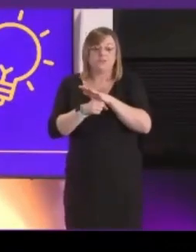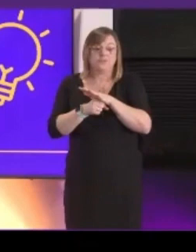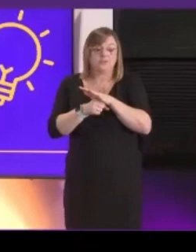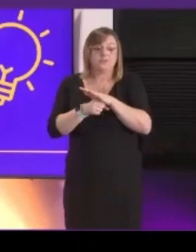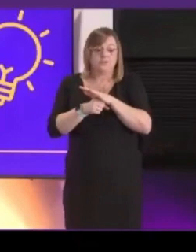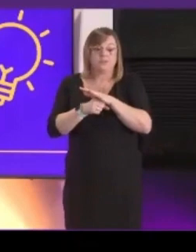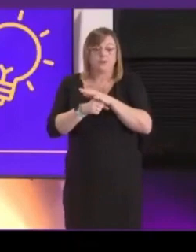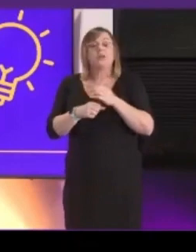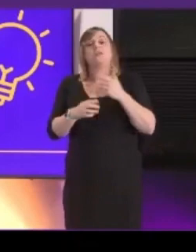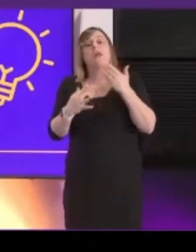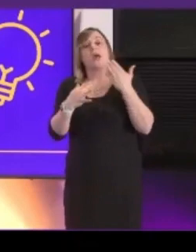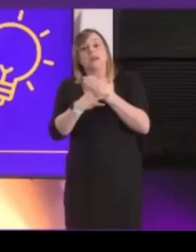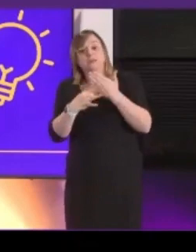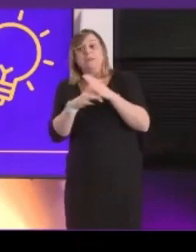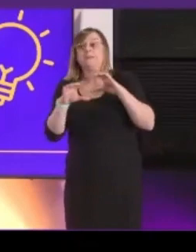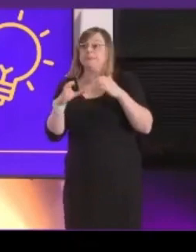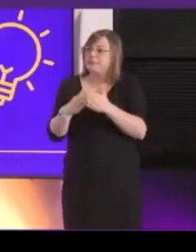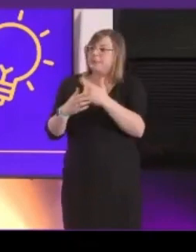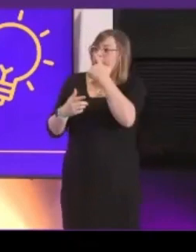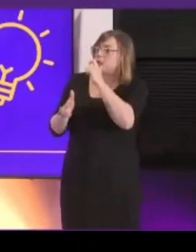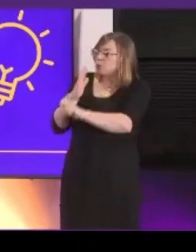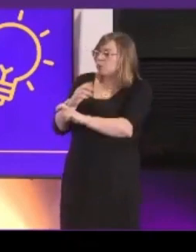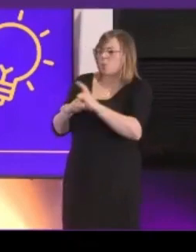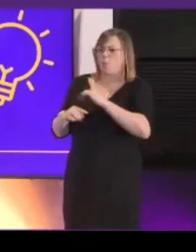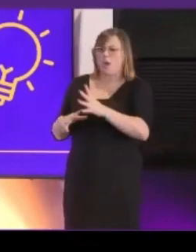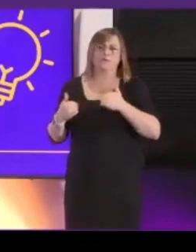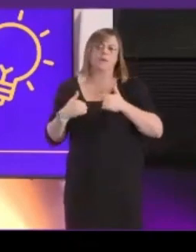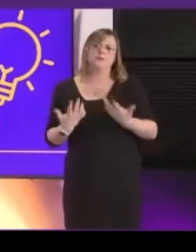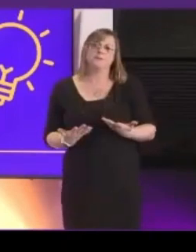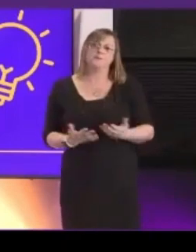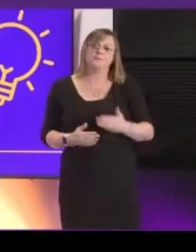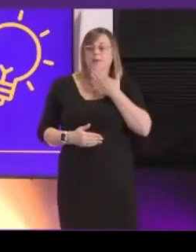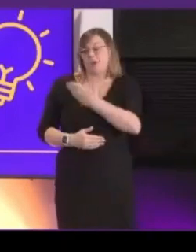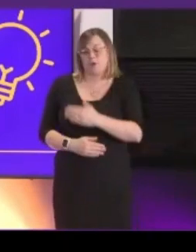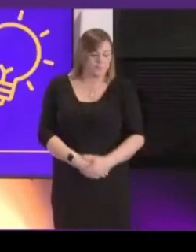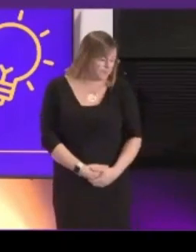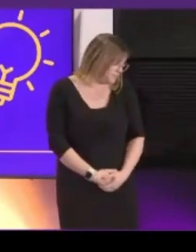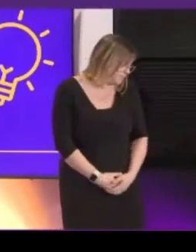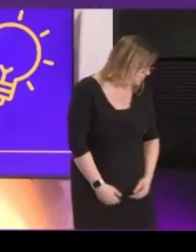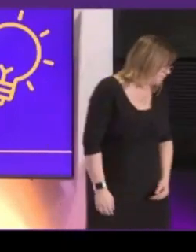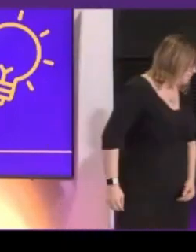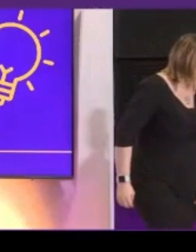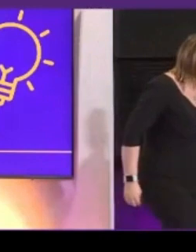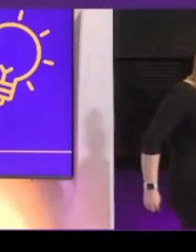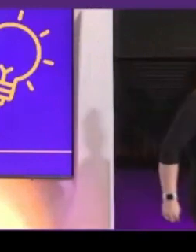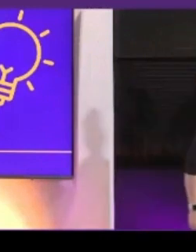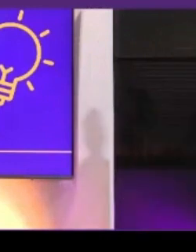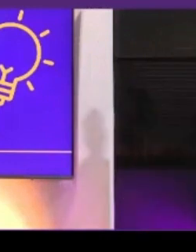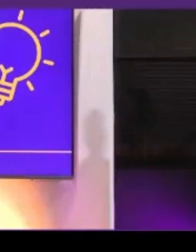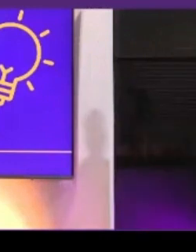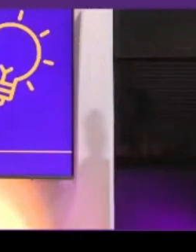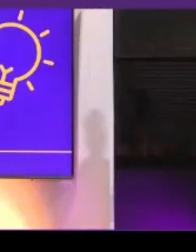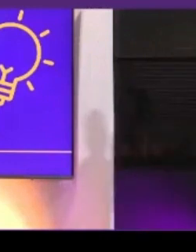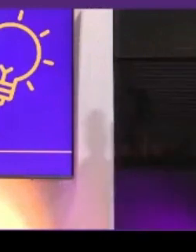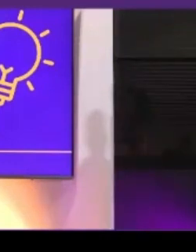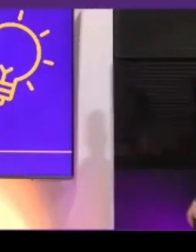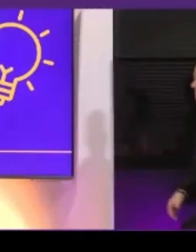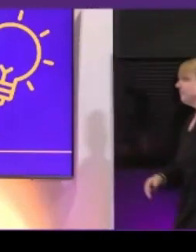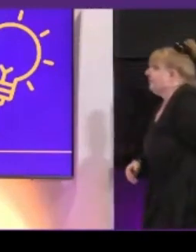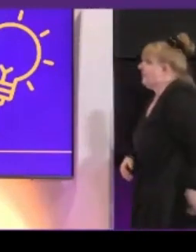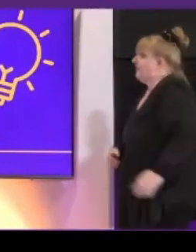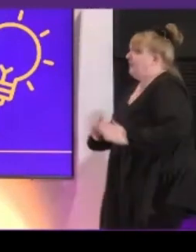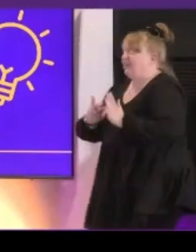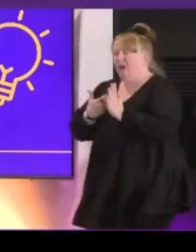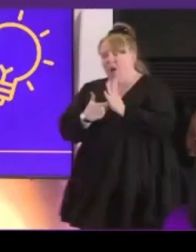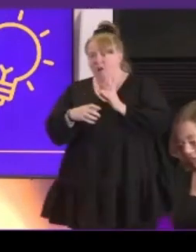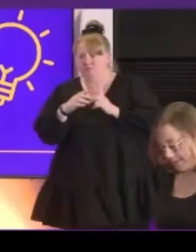the accessibility team can do it, why can't we? Brilliant, thank you. Robin, I hear you bumped into Hector at